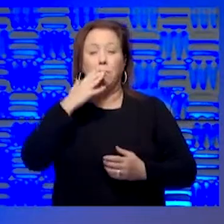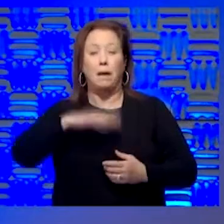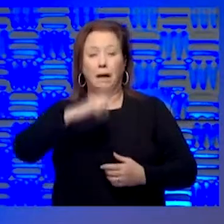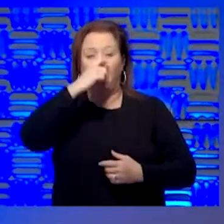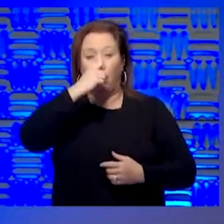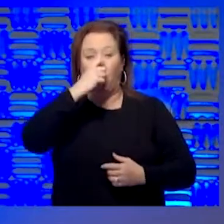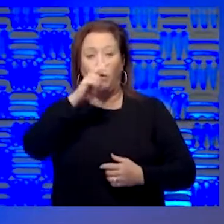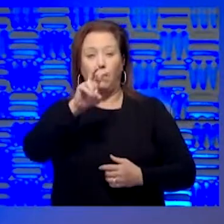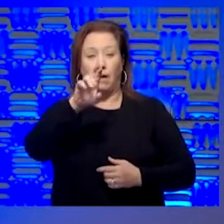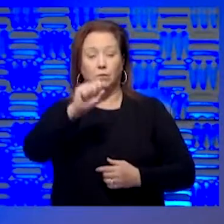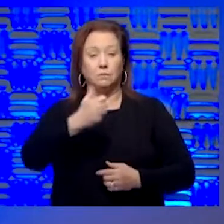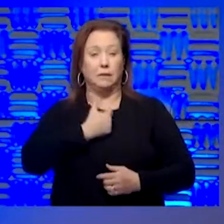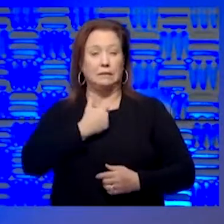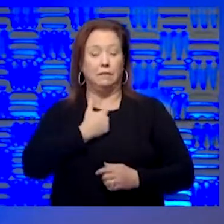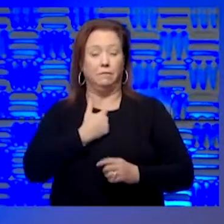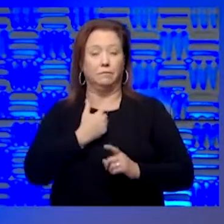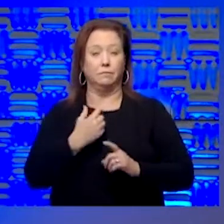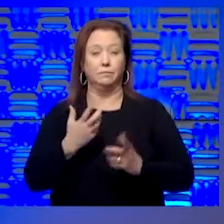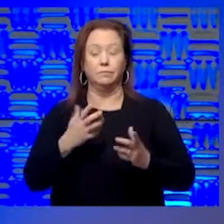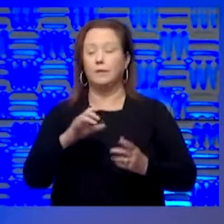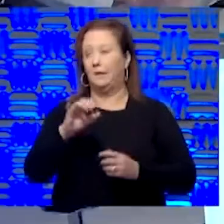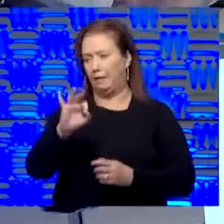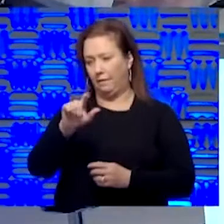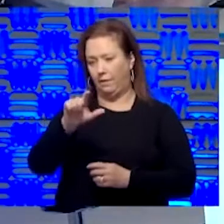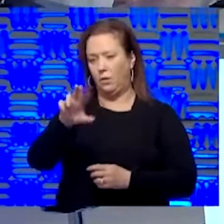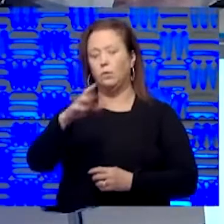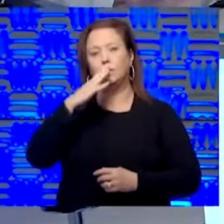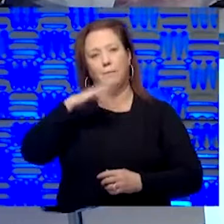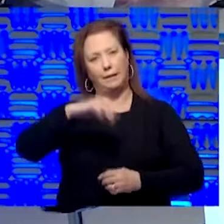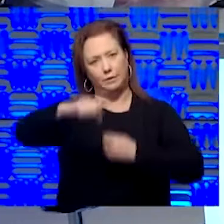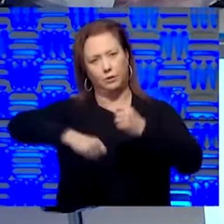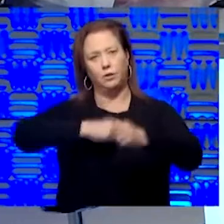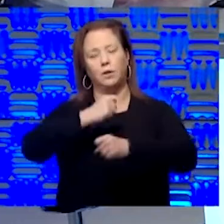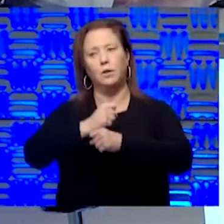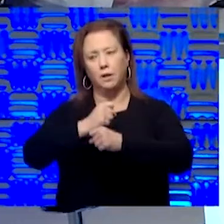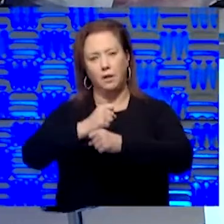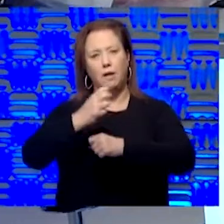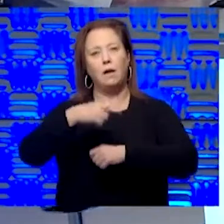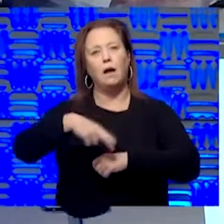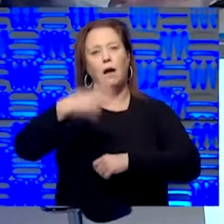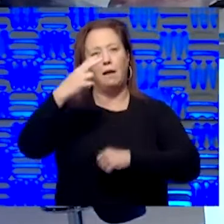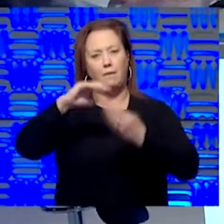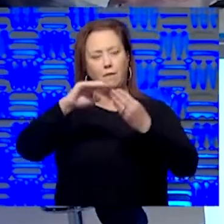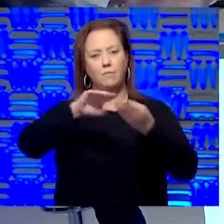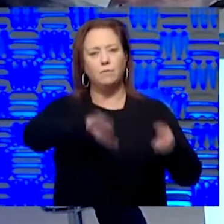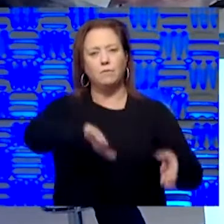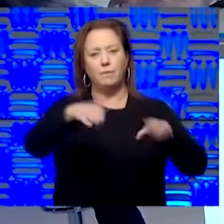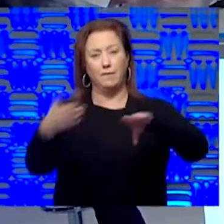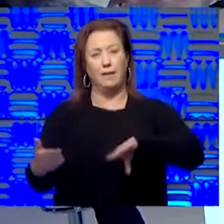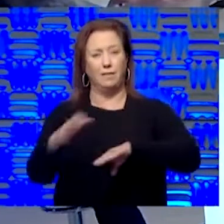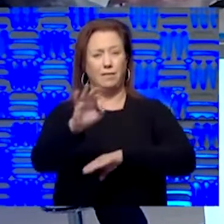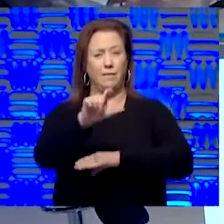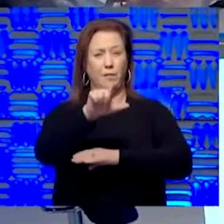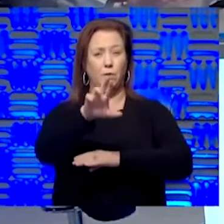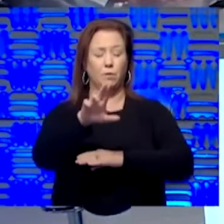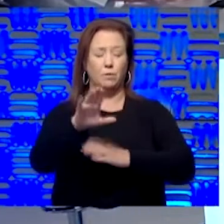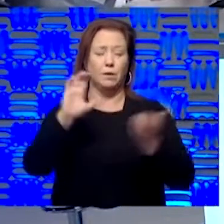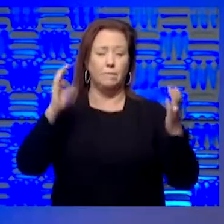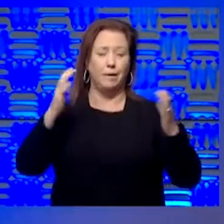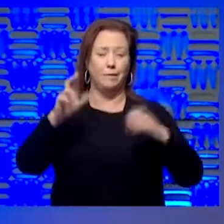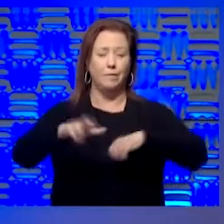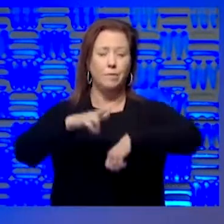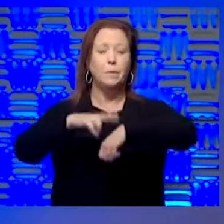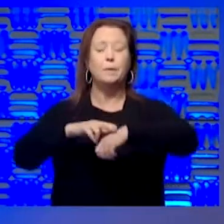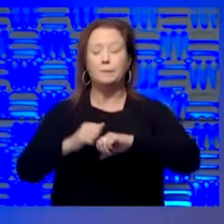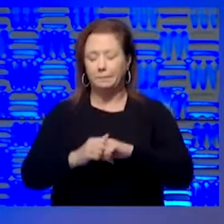one. Well, and influenza was bad this year. Influenza. And we had a higher mortality rate with influenza this year Right. than we traditionally do. I've been